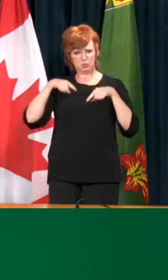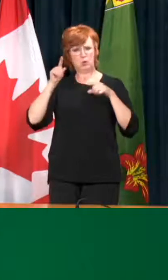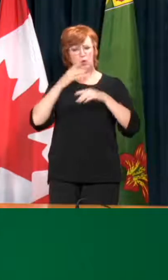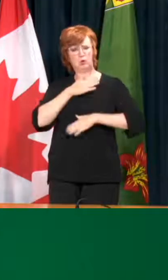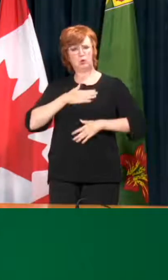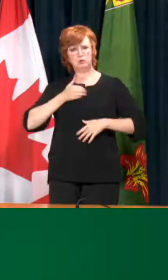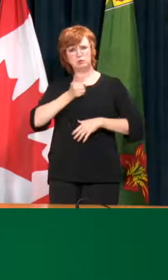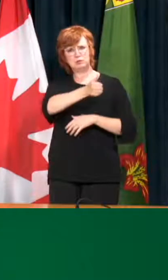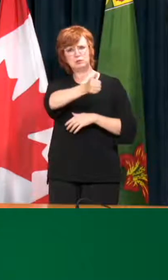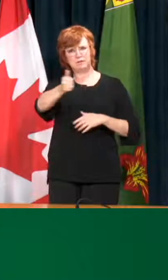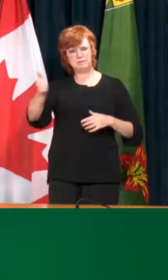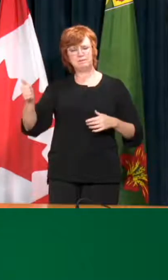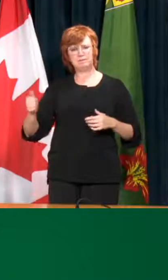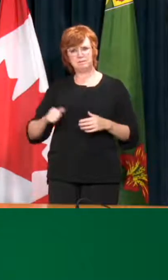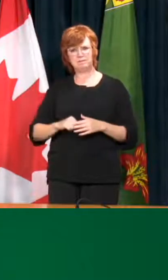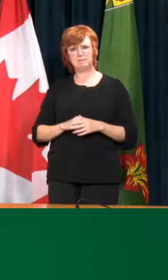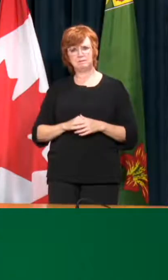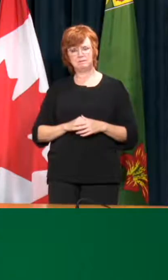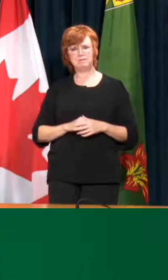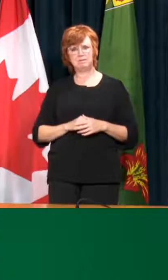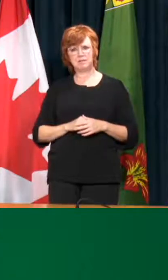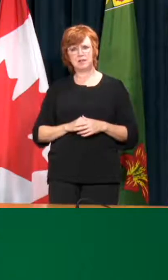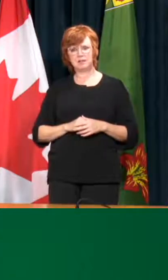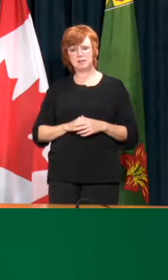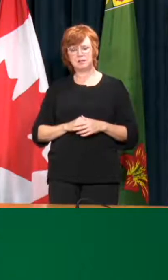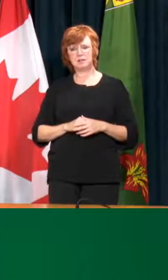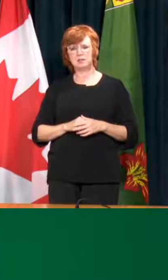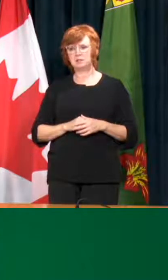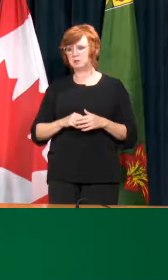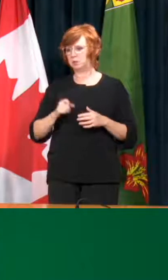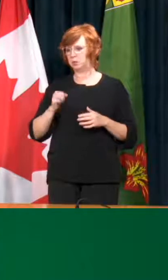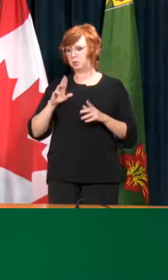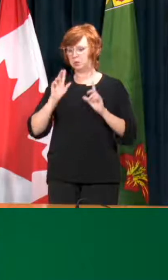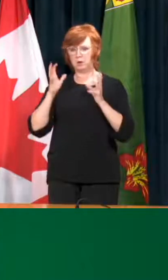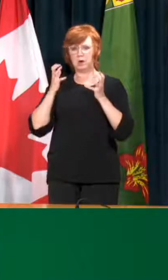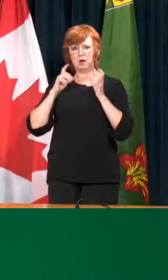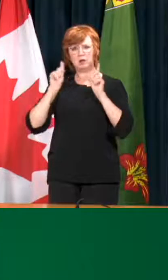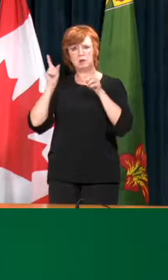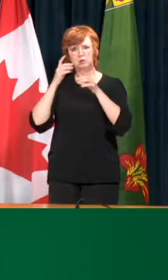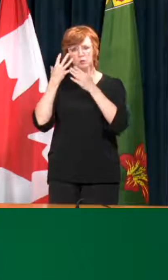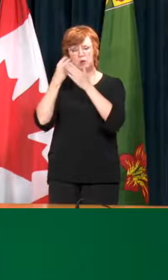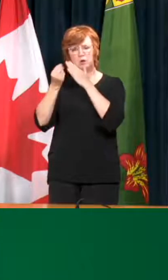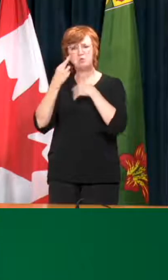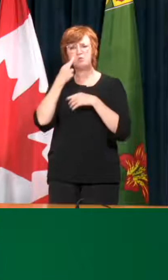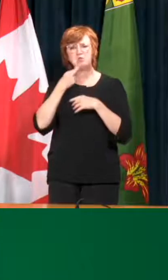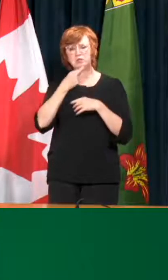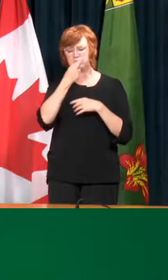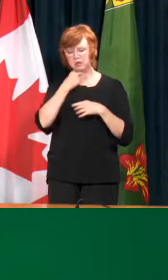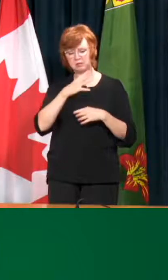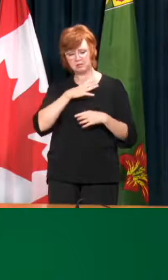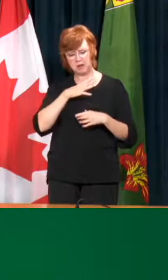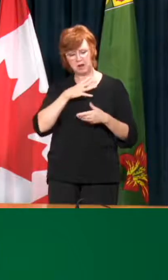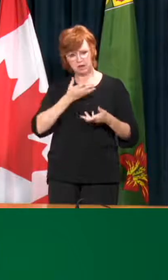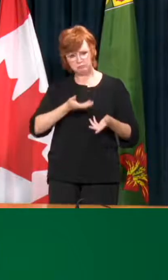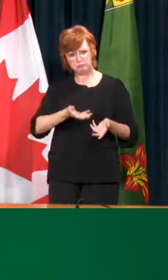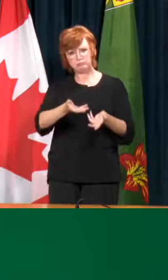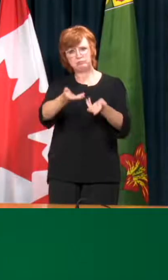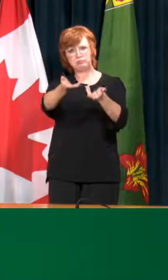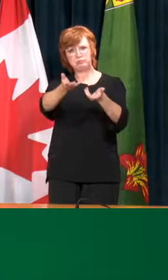and participate in going at a restaurant or other activities. But certainly, if you're planning